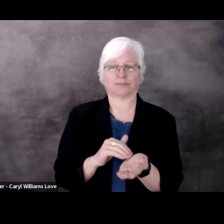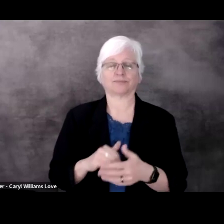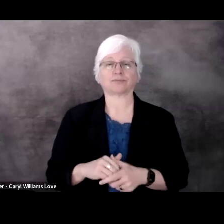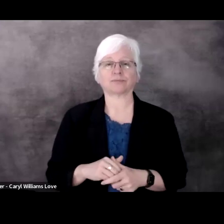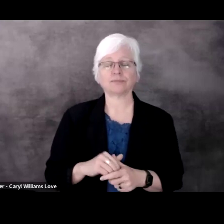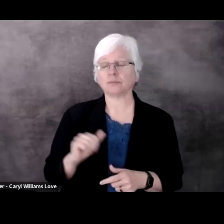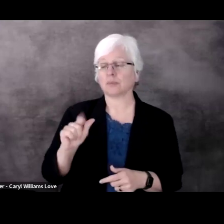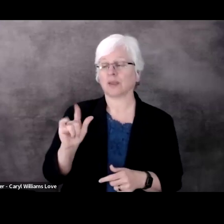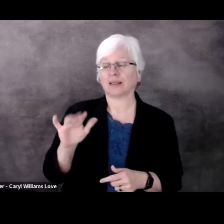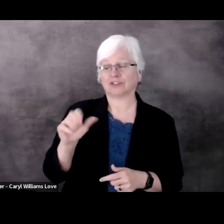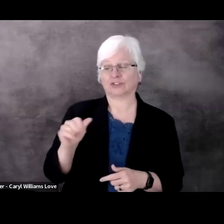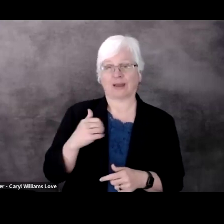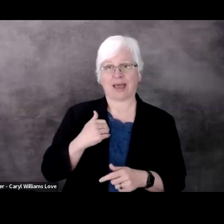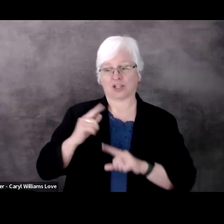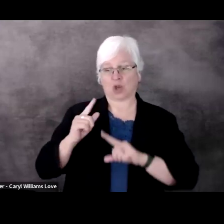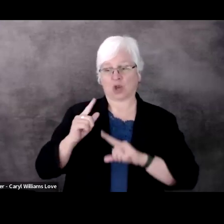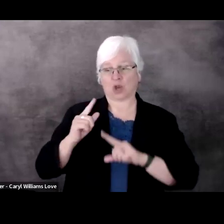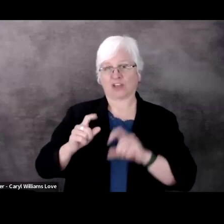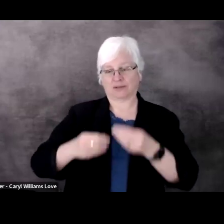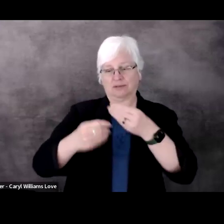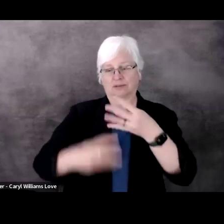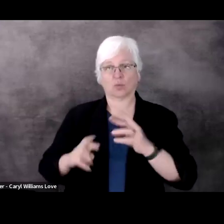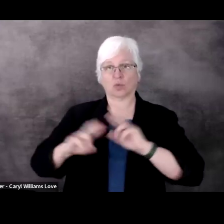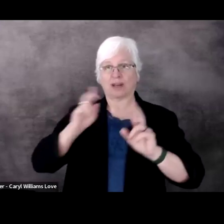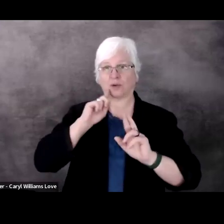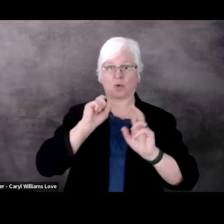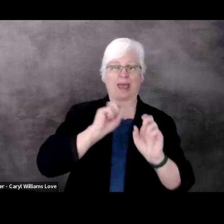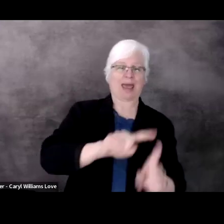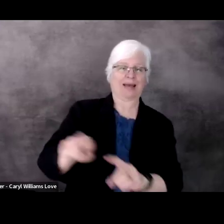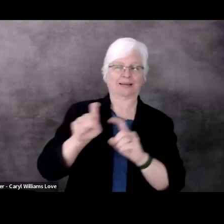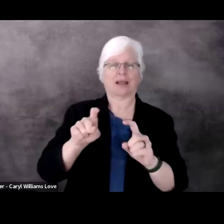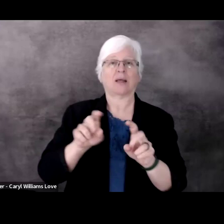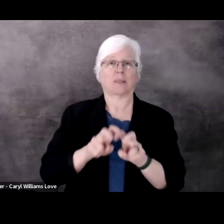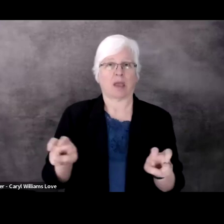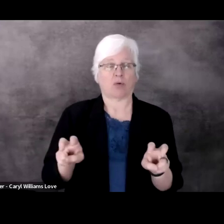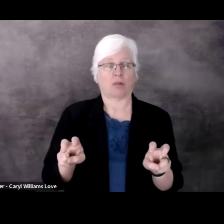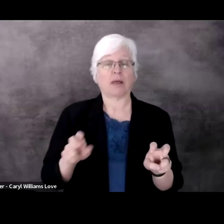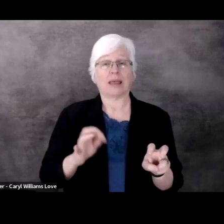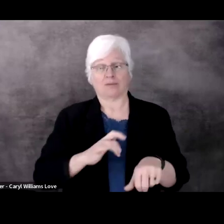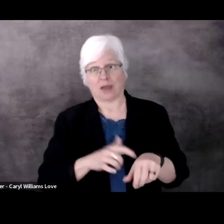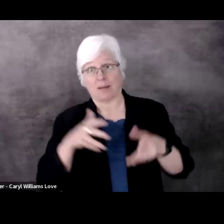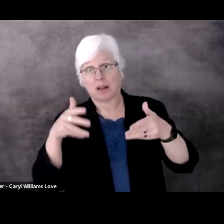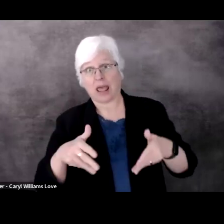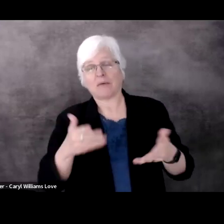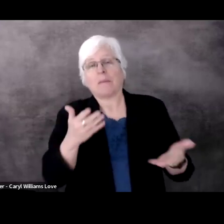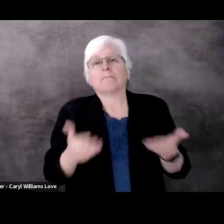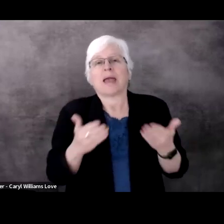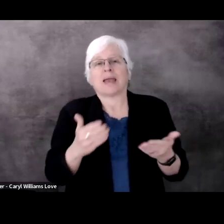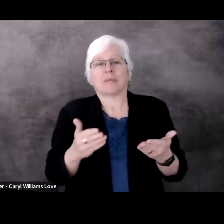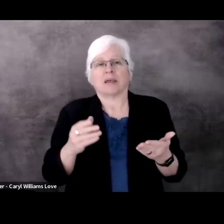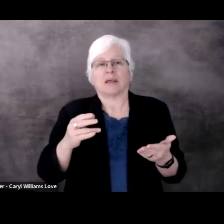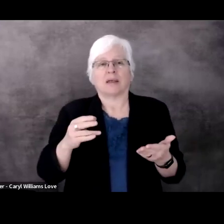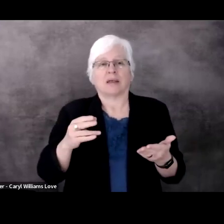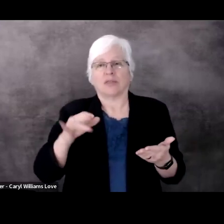that we've prepared to ask the panel. And then if there's any time left, we can maybe take some questions from the CRIS via